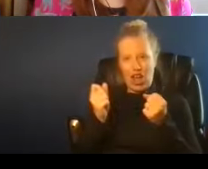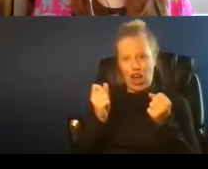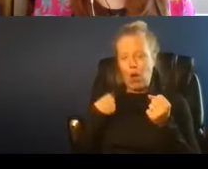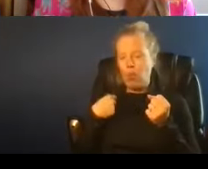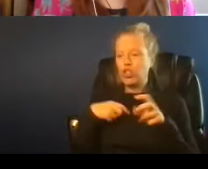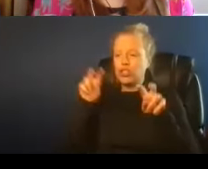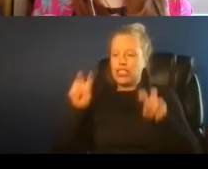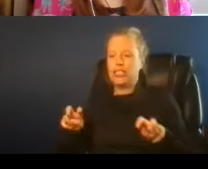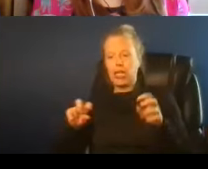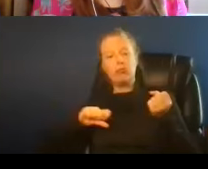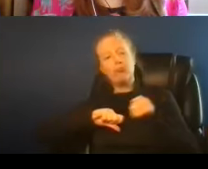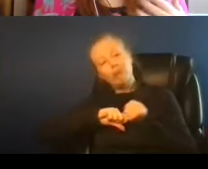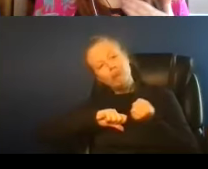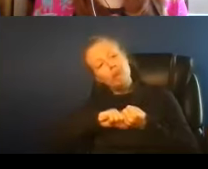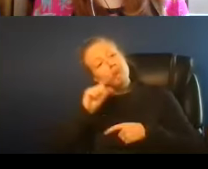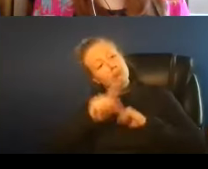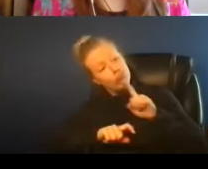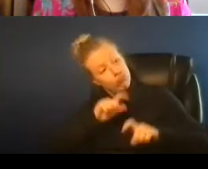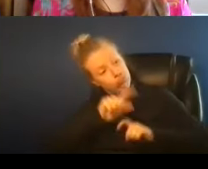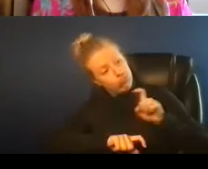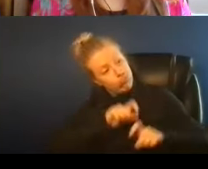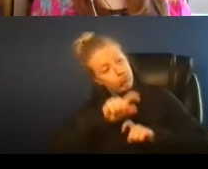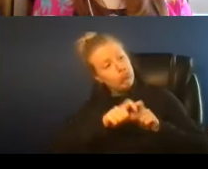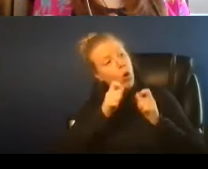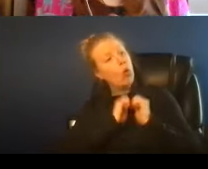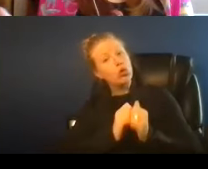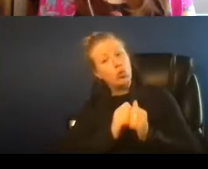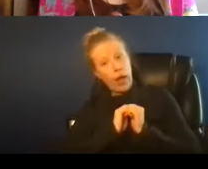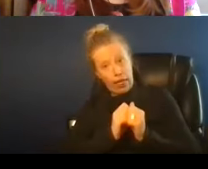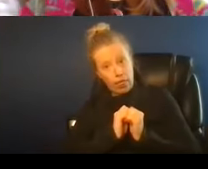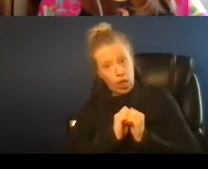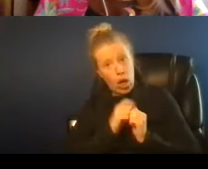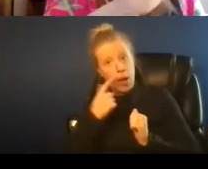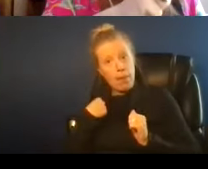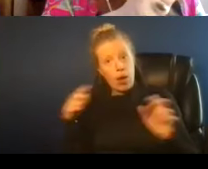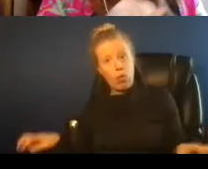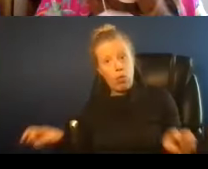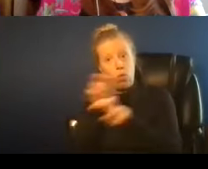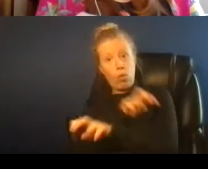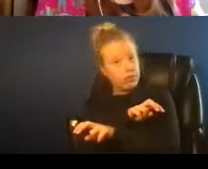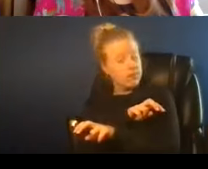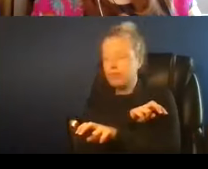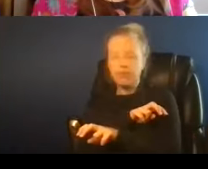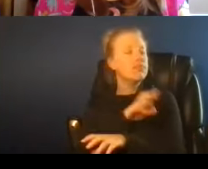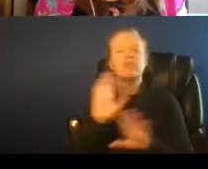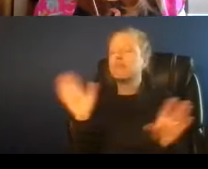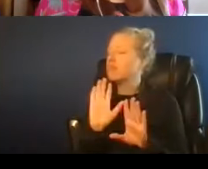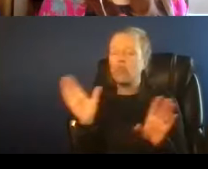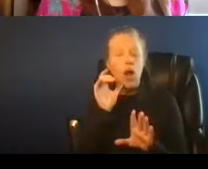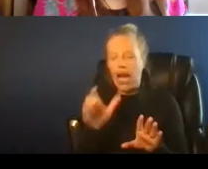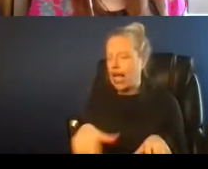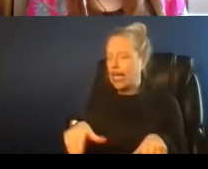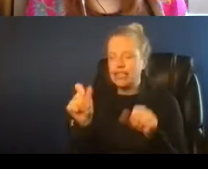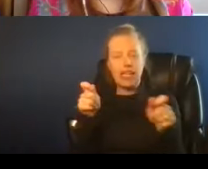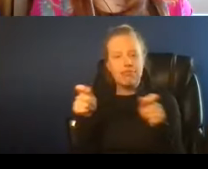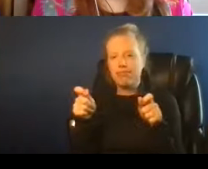them, ask them questions, and we're on this road together. What we're not going to do is say, hey, turn left here and take the wheel.